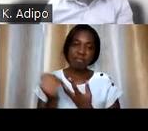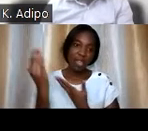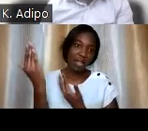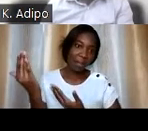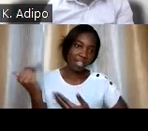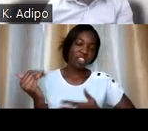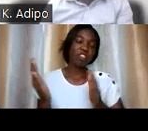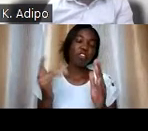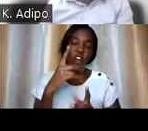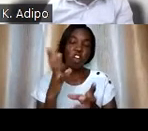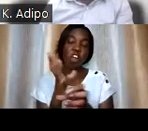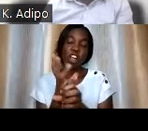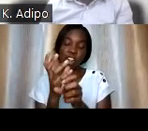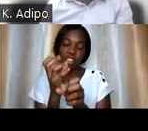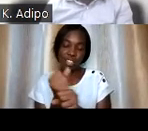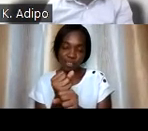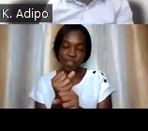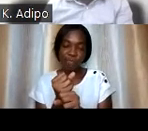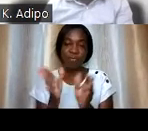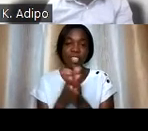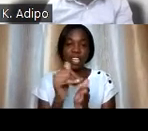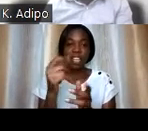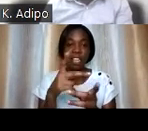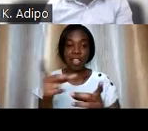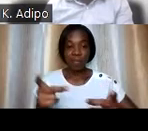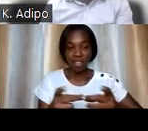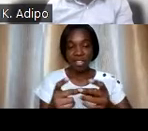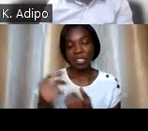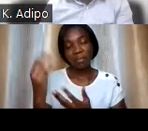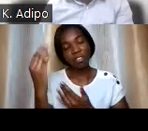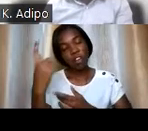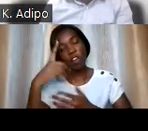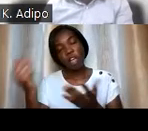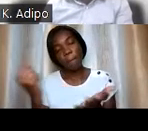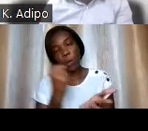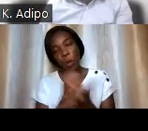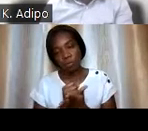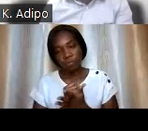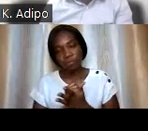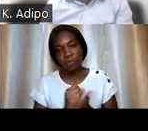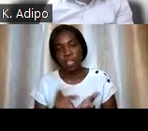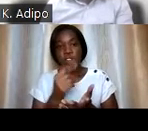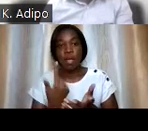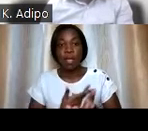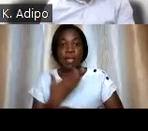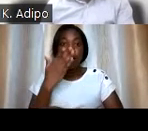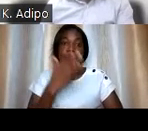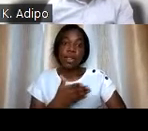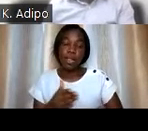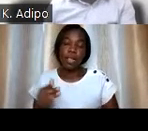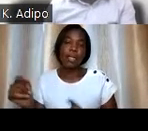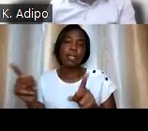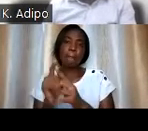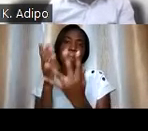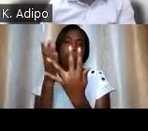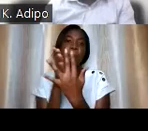organization, the other side by the expectations of the employee. Now here we are in the middle. The question